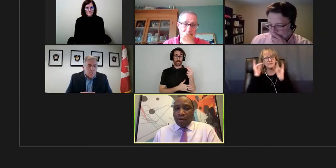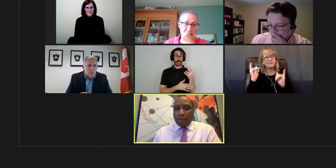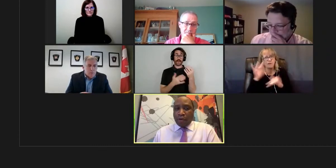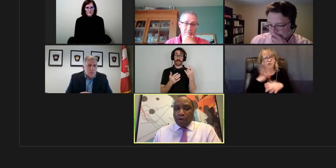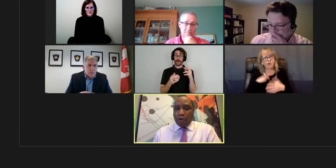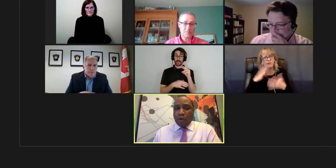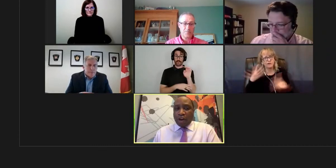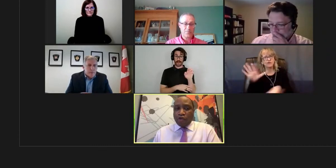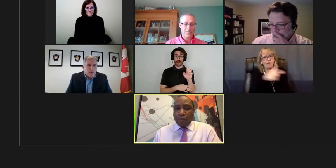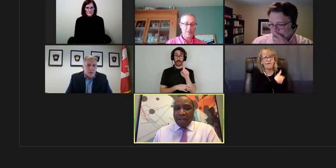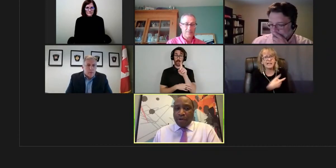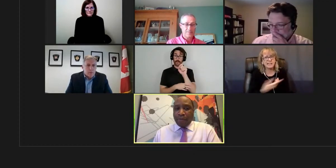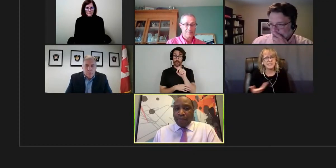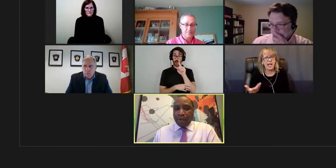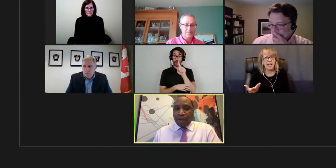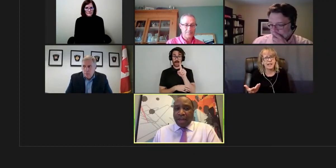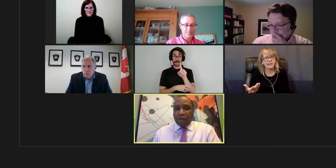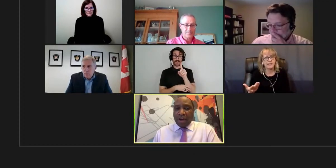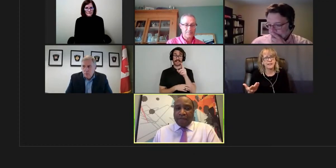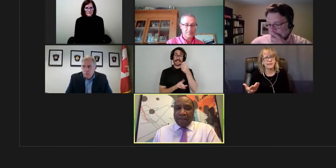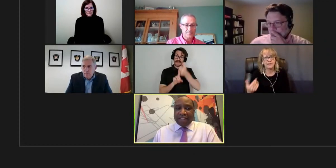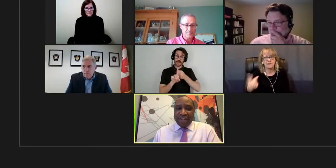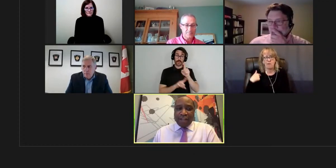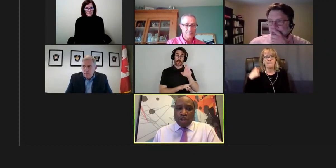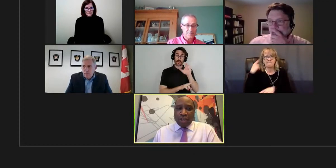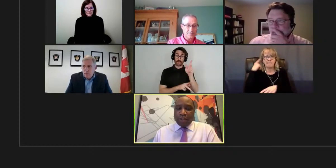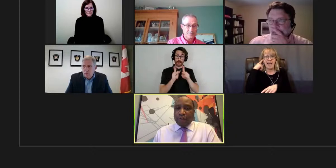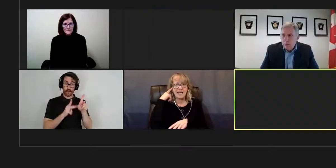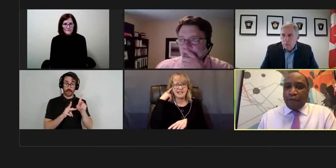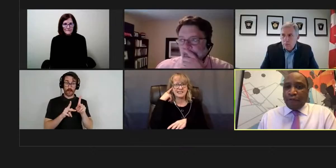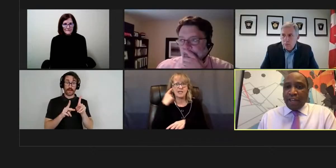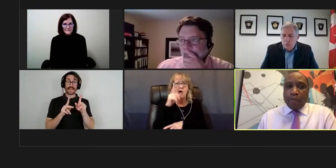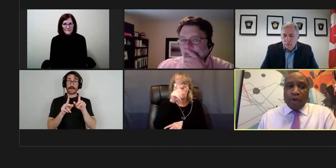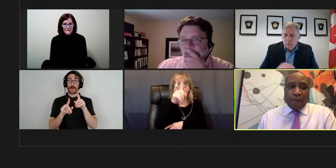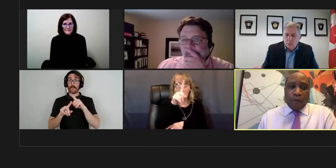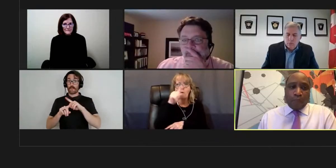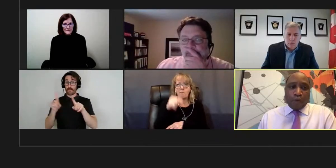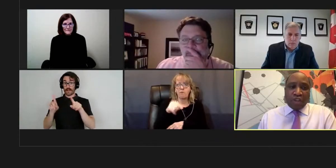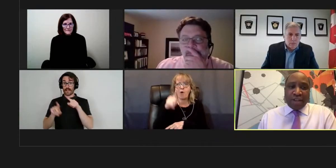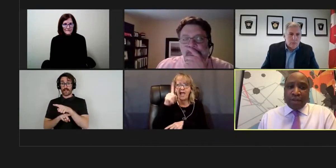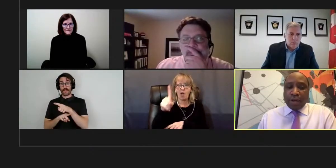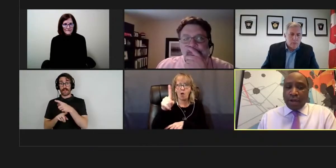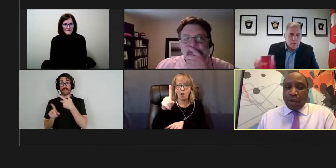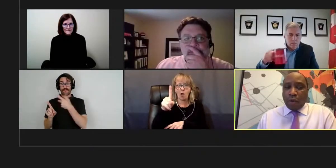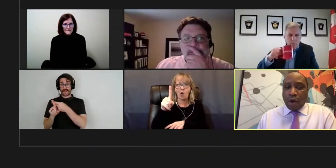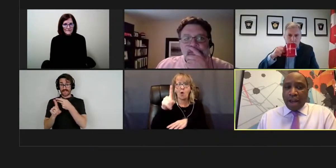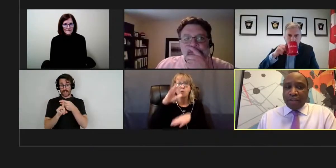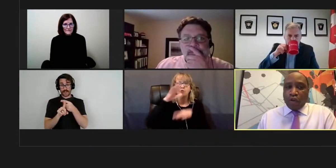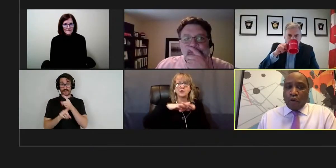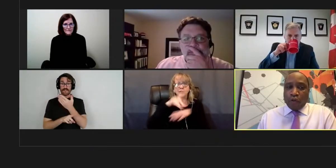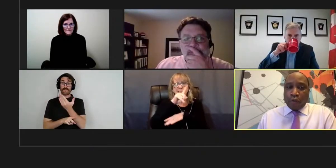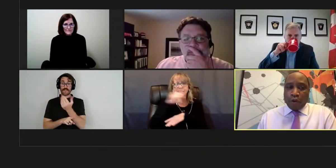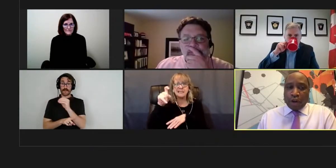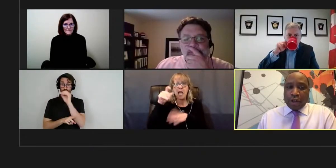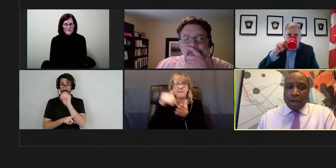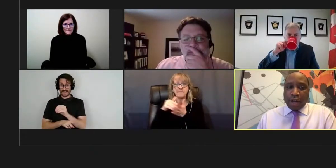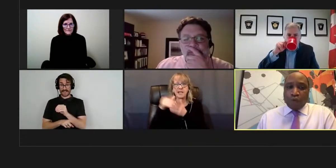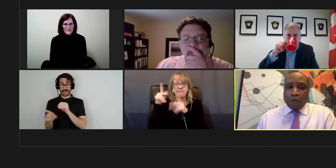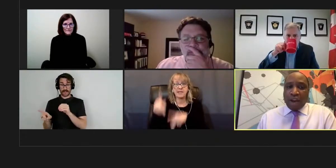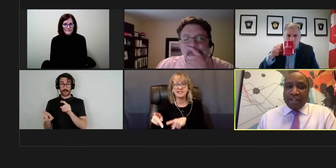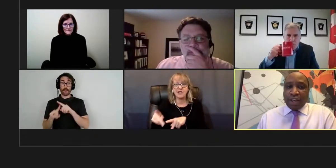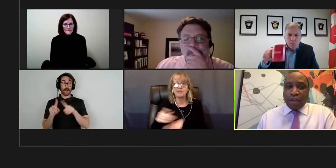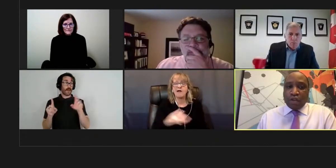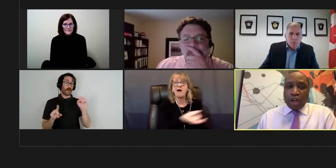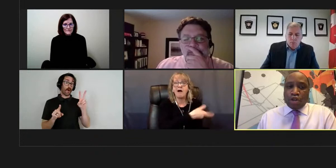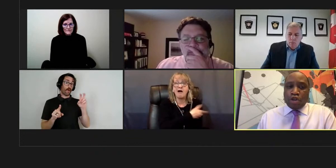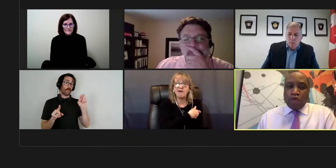1.1 per 100 people, and the rate of vaccination is 15.4%. Whereas in Overbrook, the